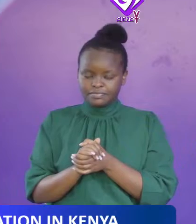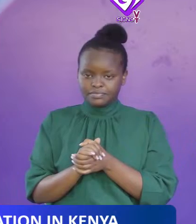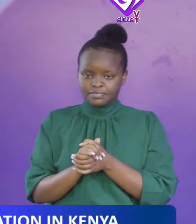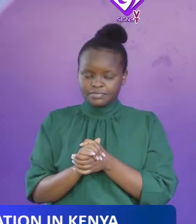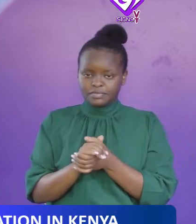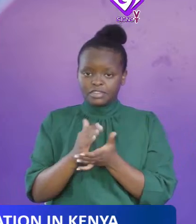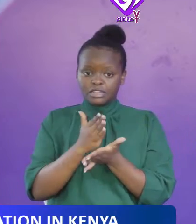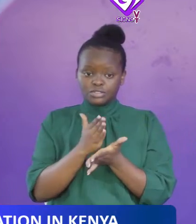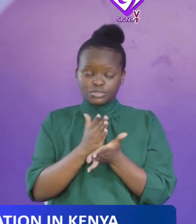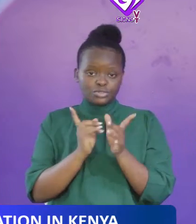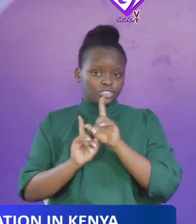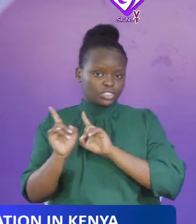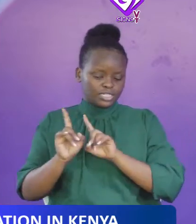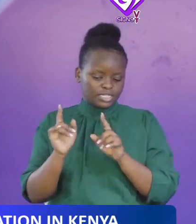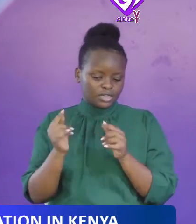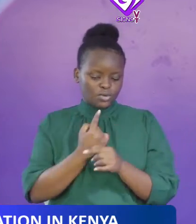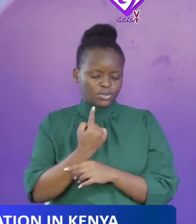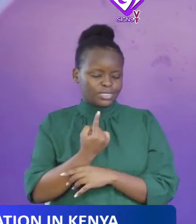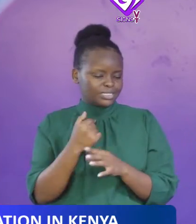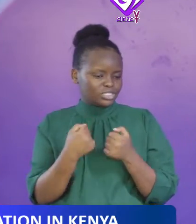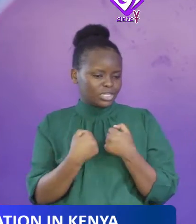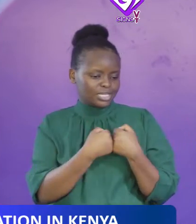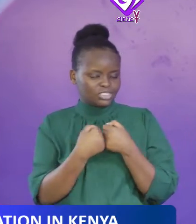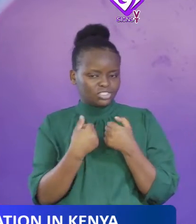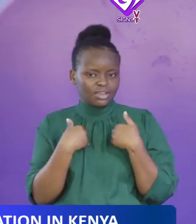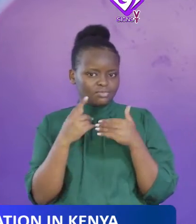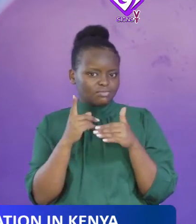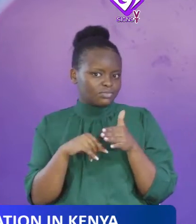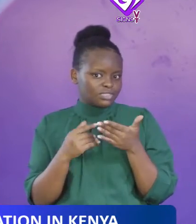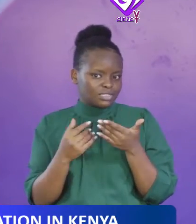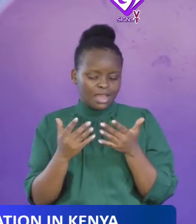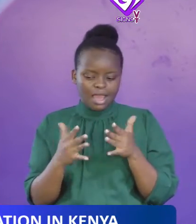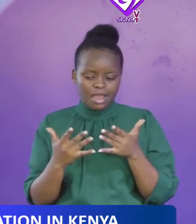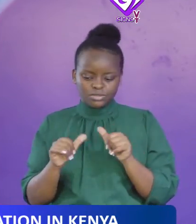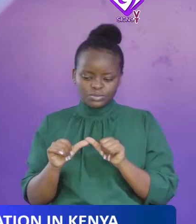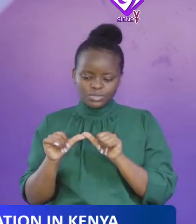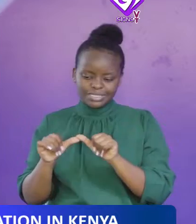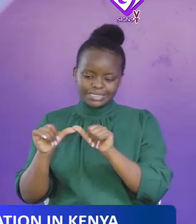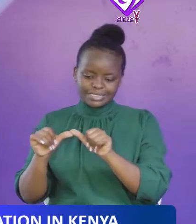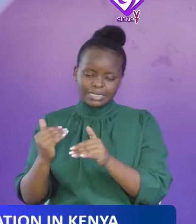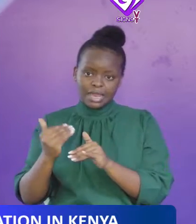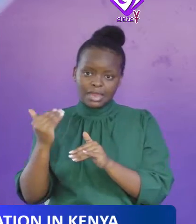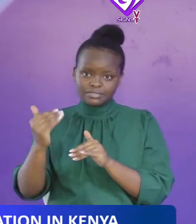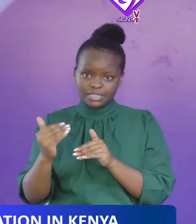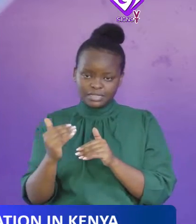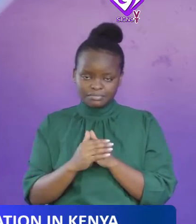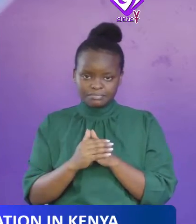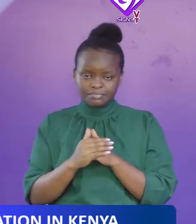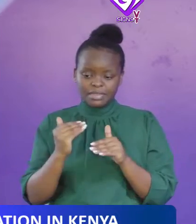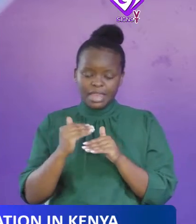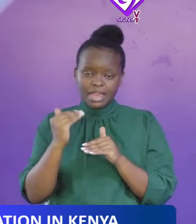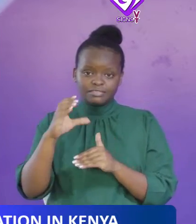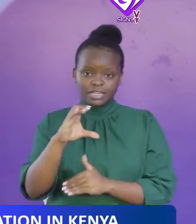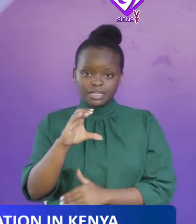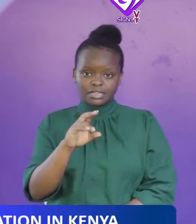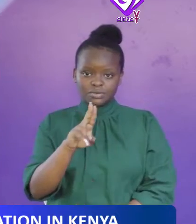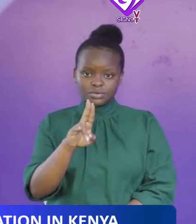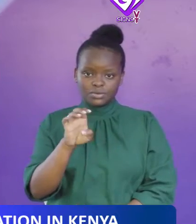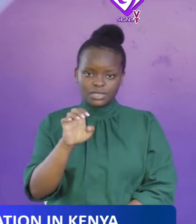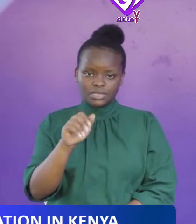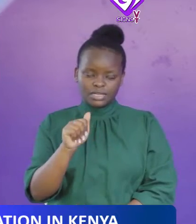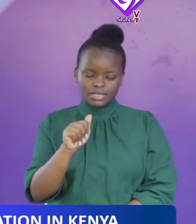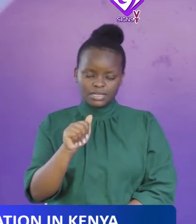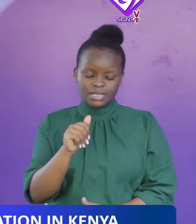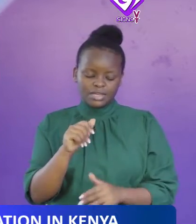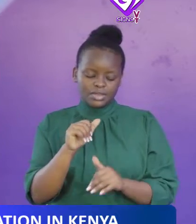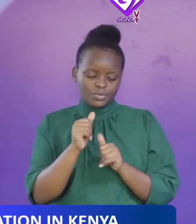Yeah. Now, the only challenge becomes how do we sustain it after queer? Yeah. Which again